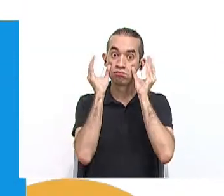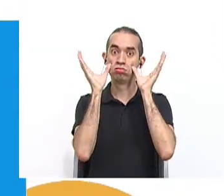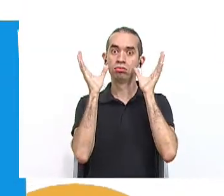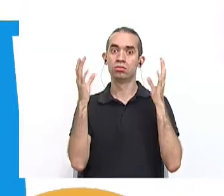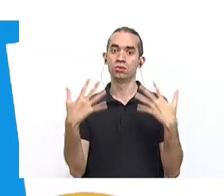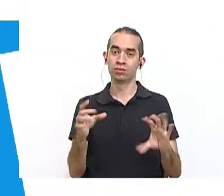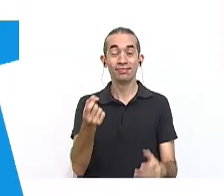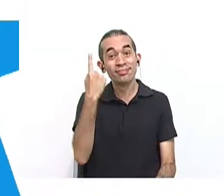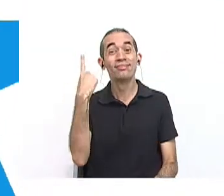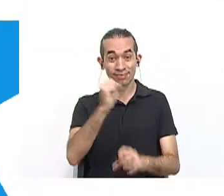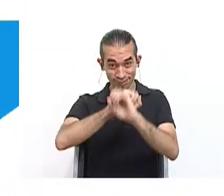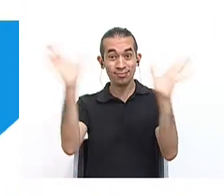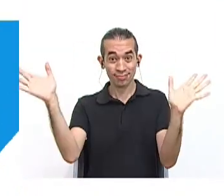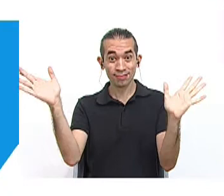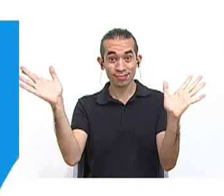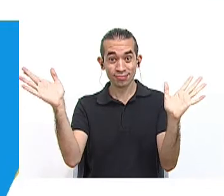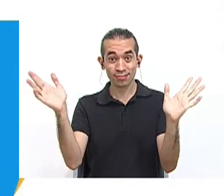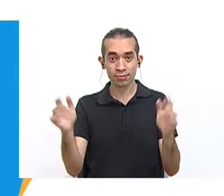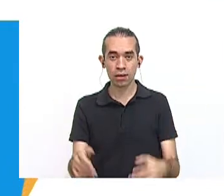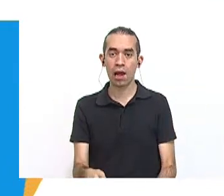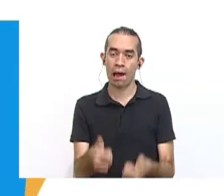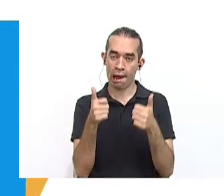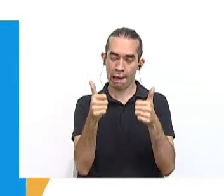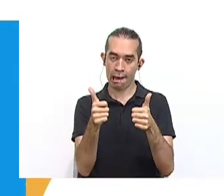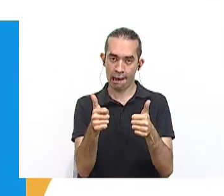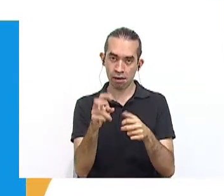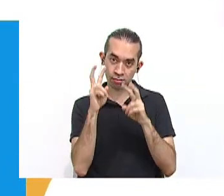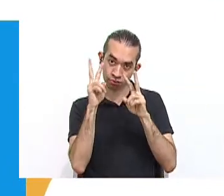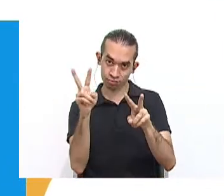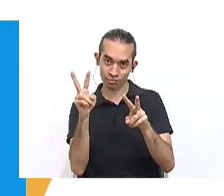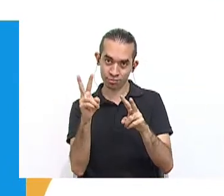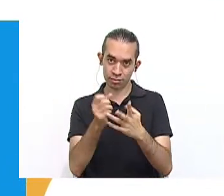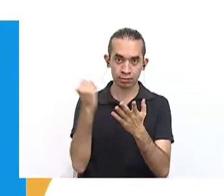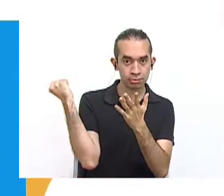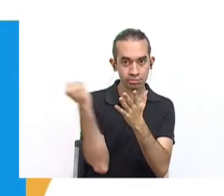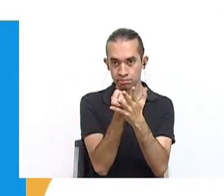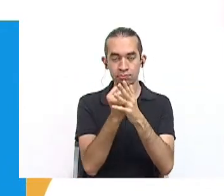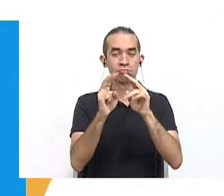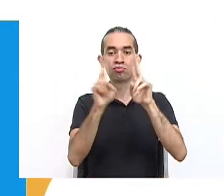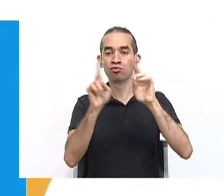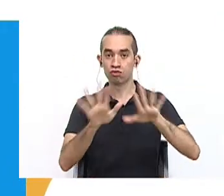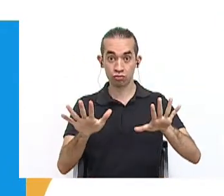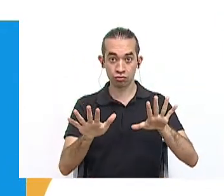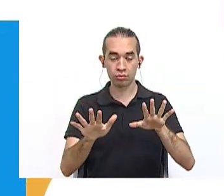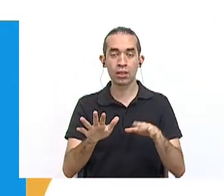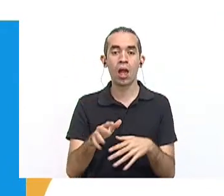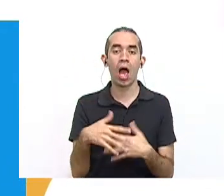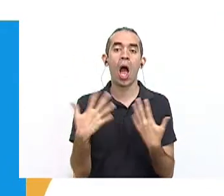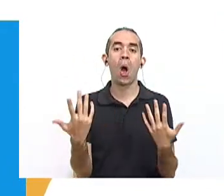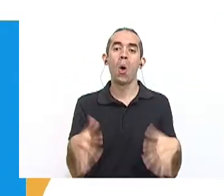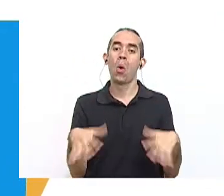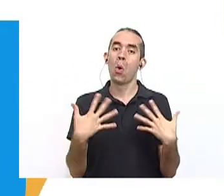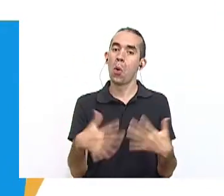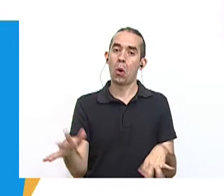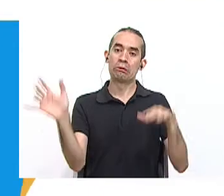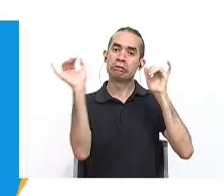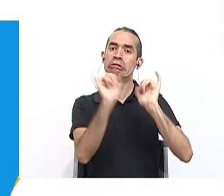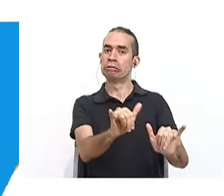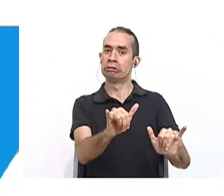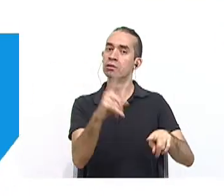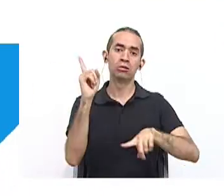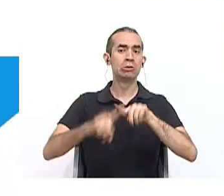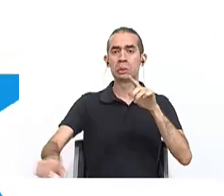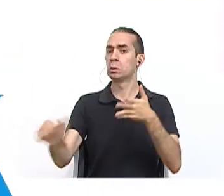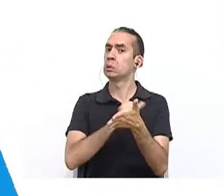Do you have a clear idea now? Yes? You saw that digital footprint is permanent. It's nothing that we can erase,